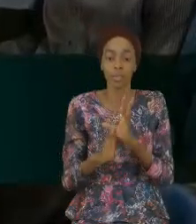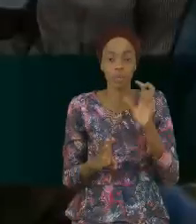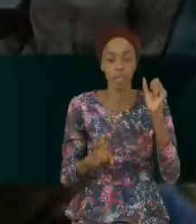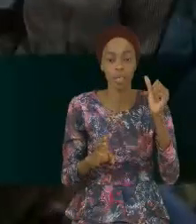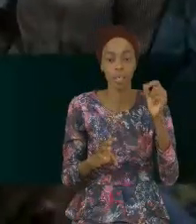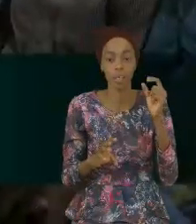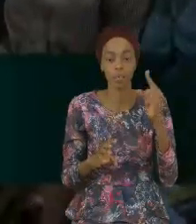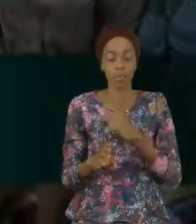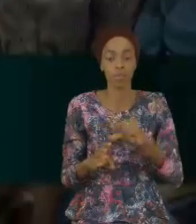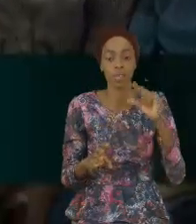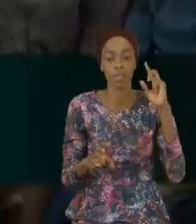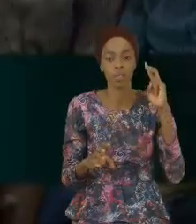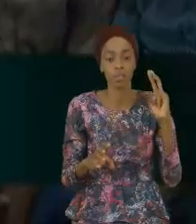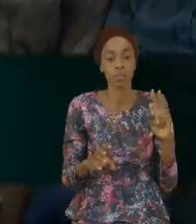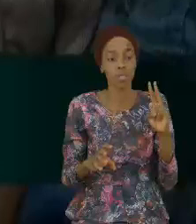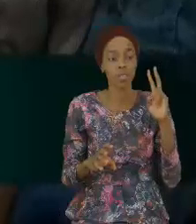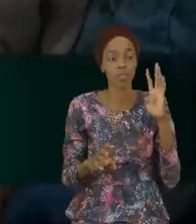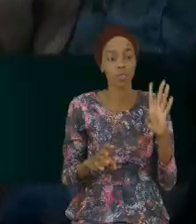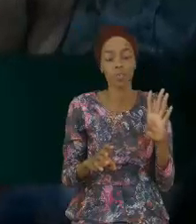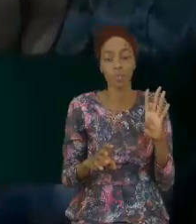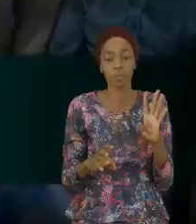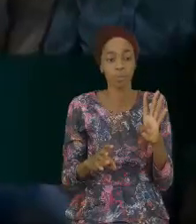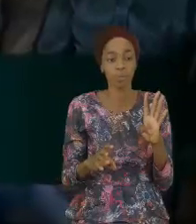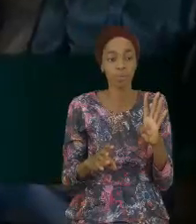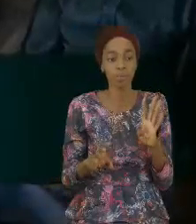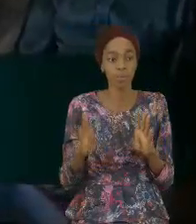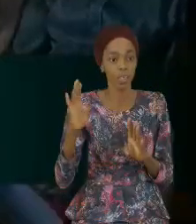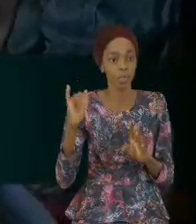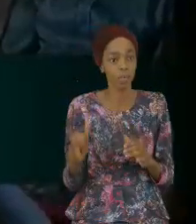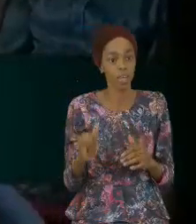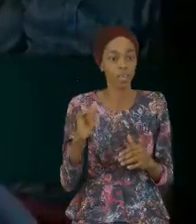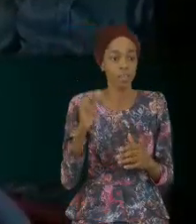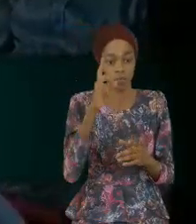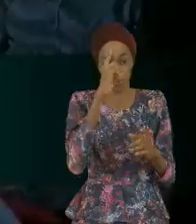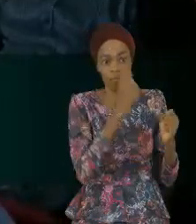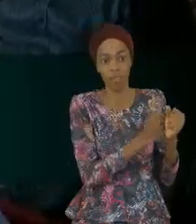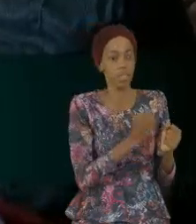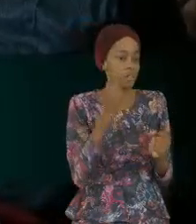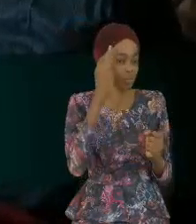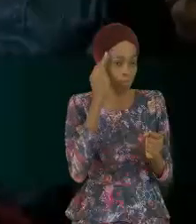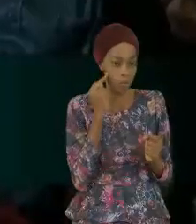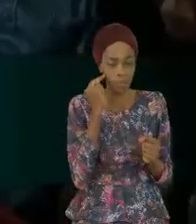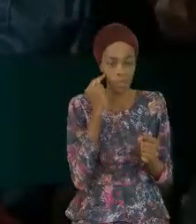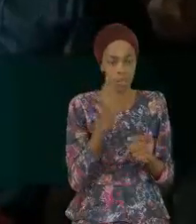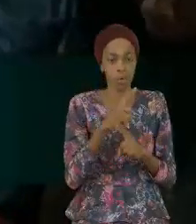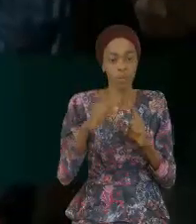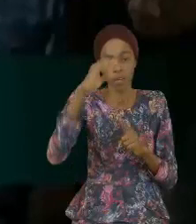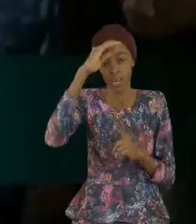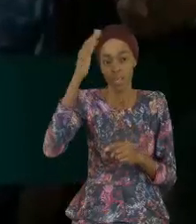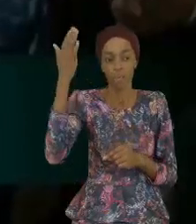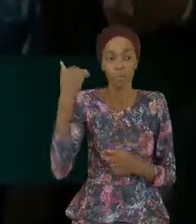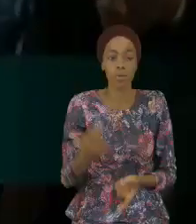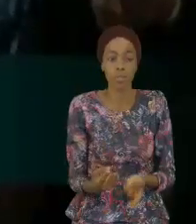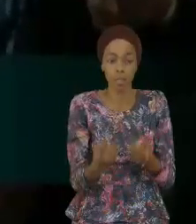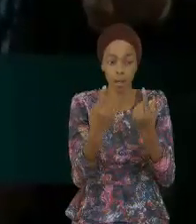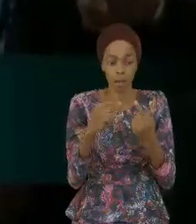verse 24. Hebrews 11, verse 24. By faith, Moses, when he